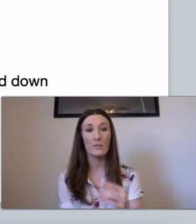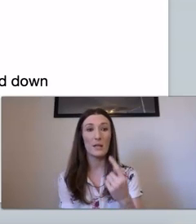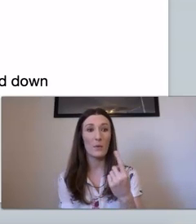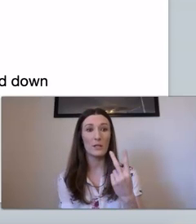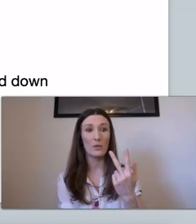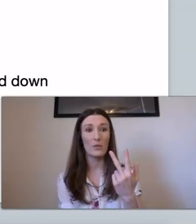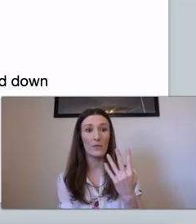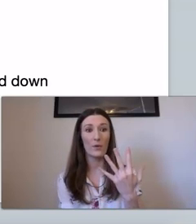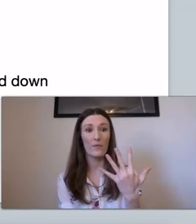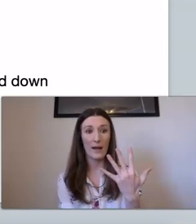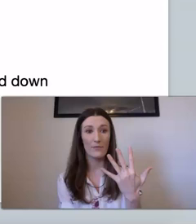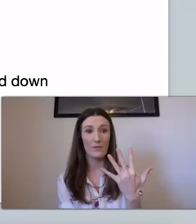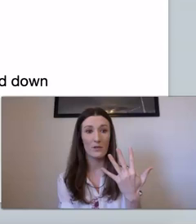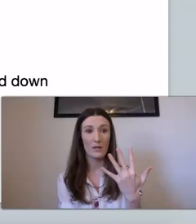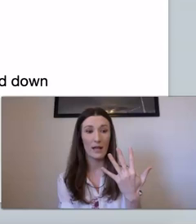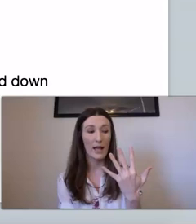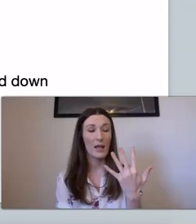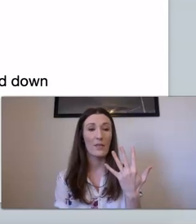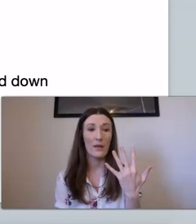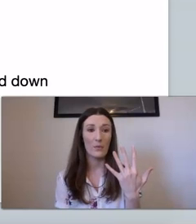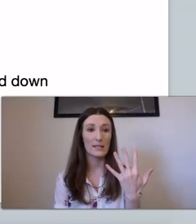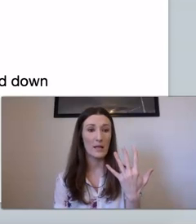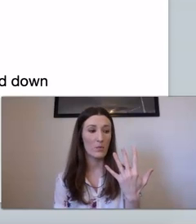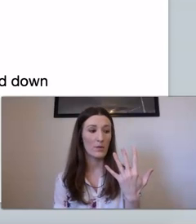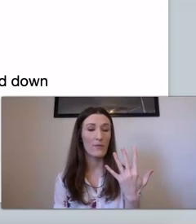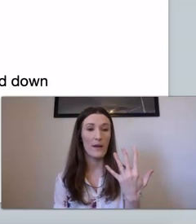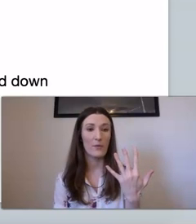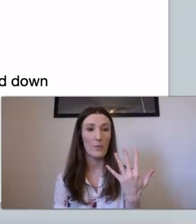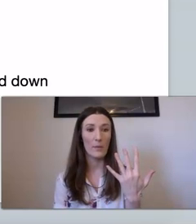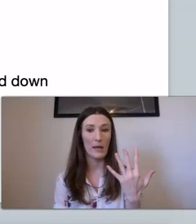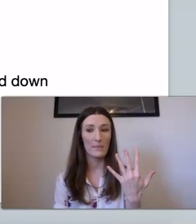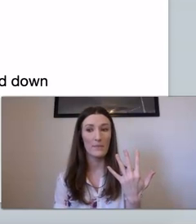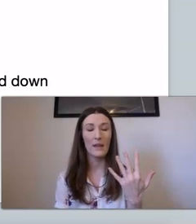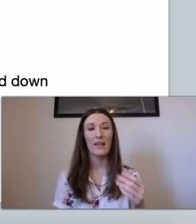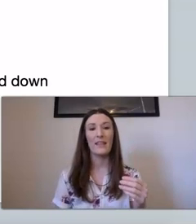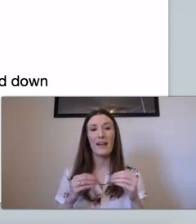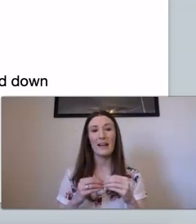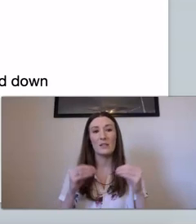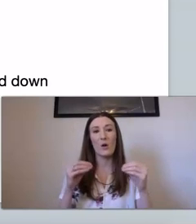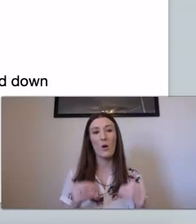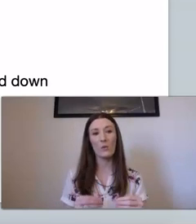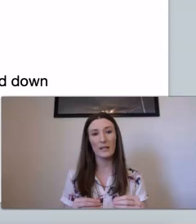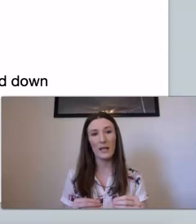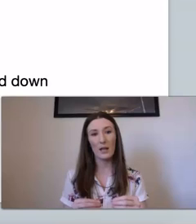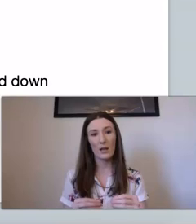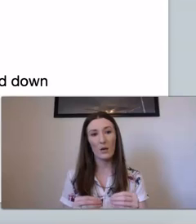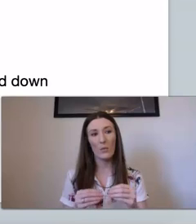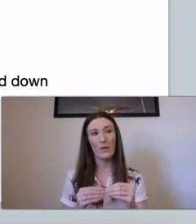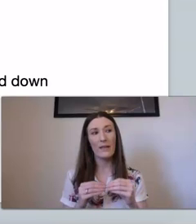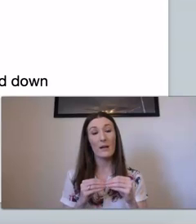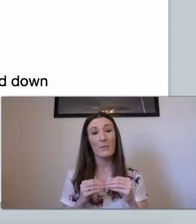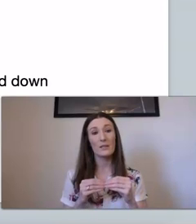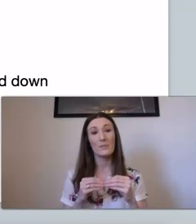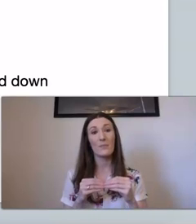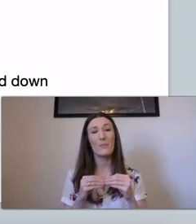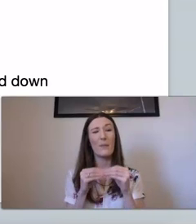started counting 1, 2, 3, 4, 5. Okay. We said 1 through 5 are palm in. That is only when